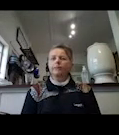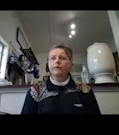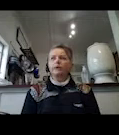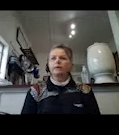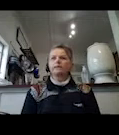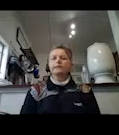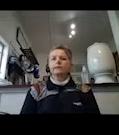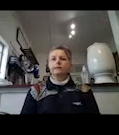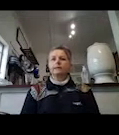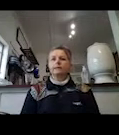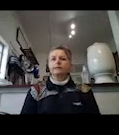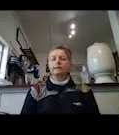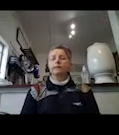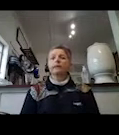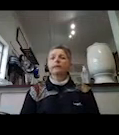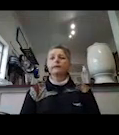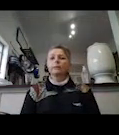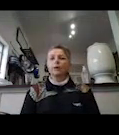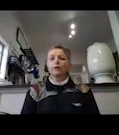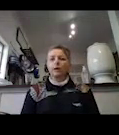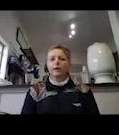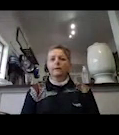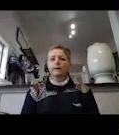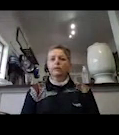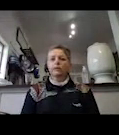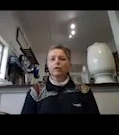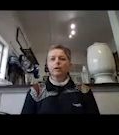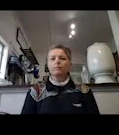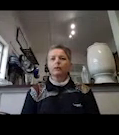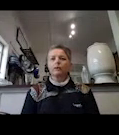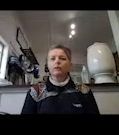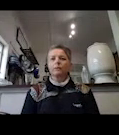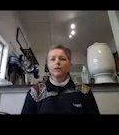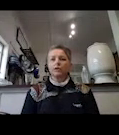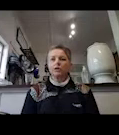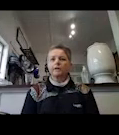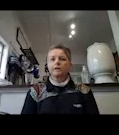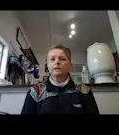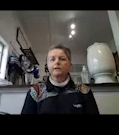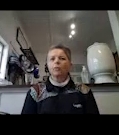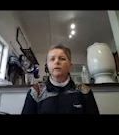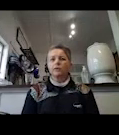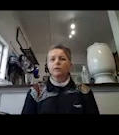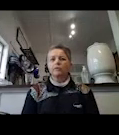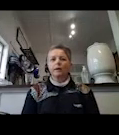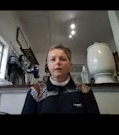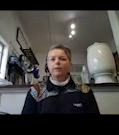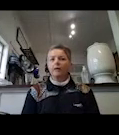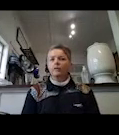barrister is similarly someone who has a law degree but who specialises in what is